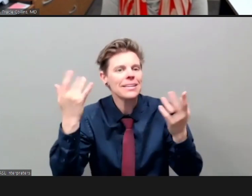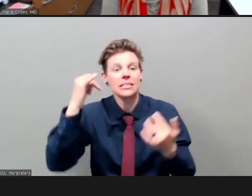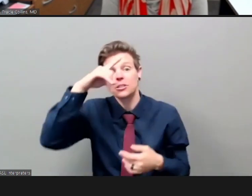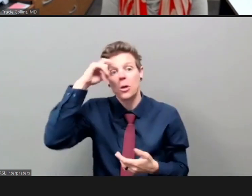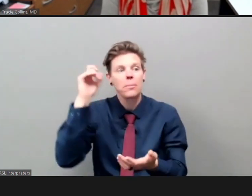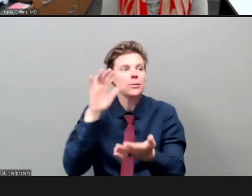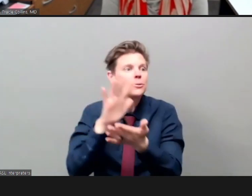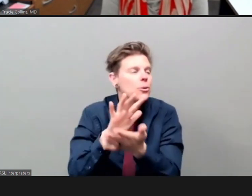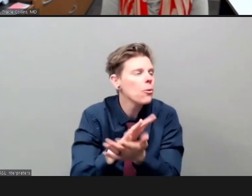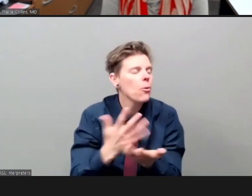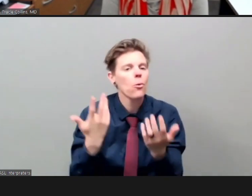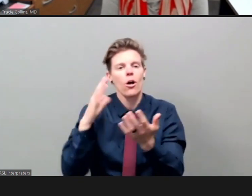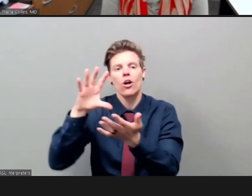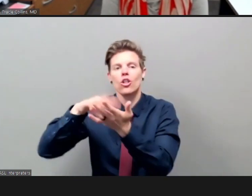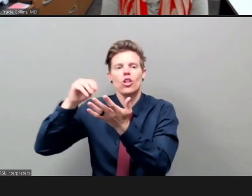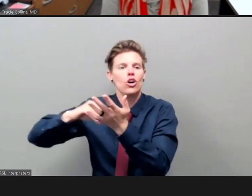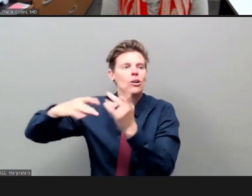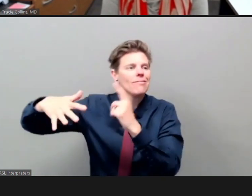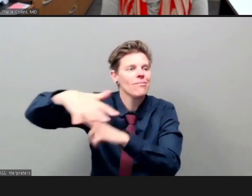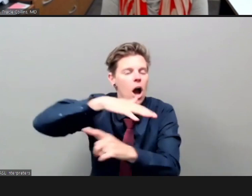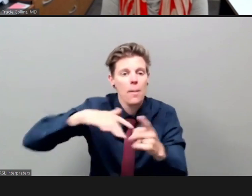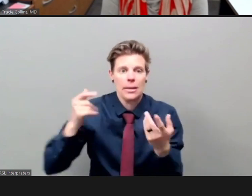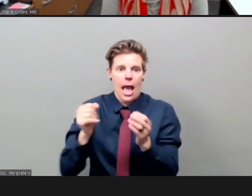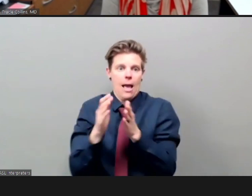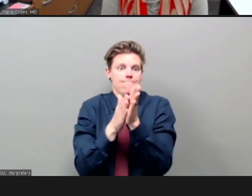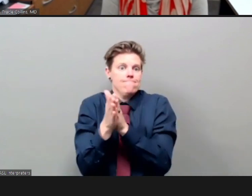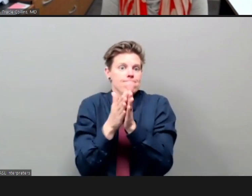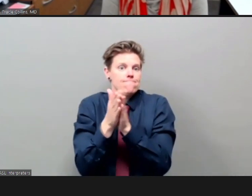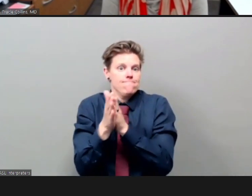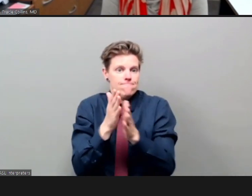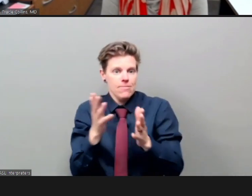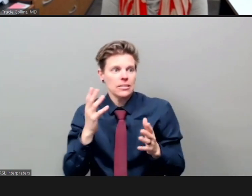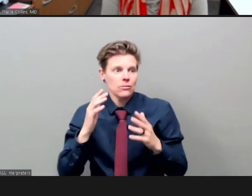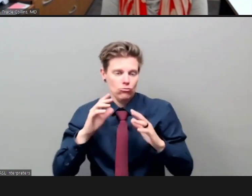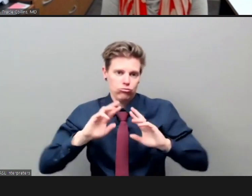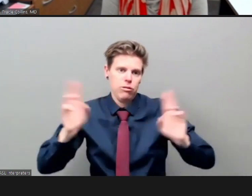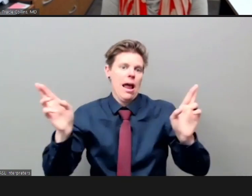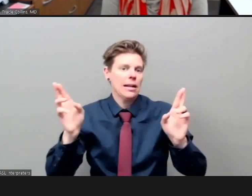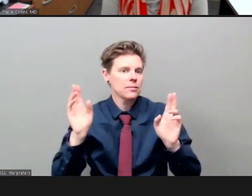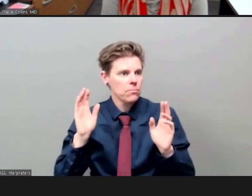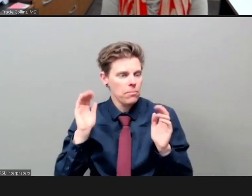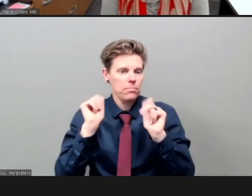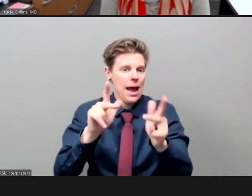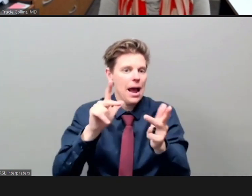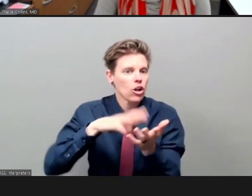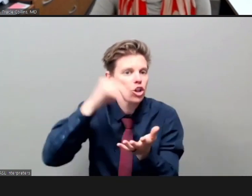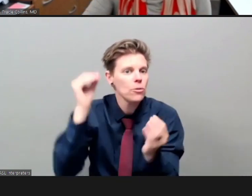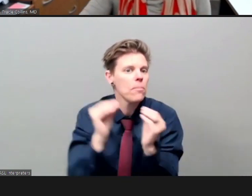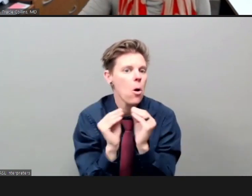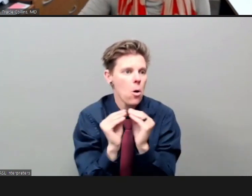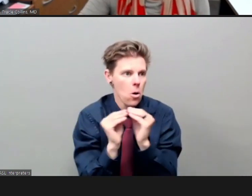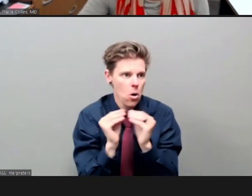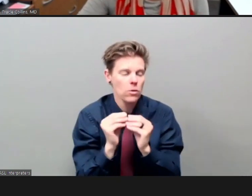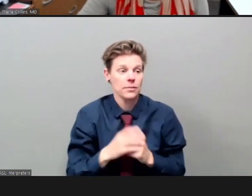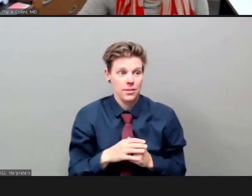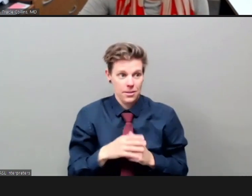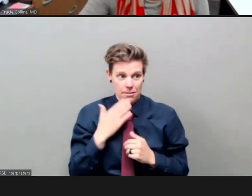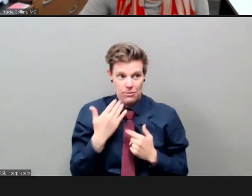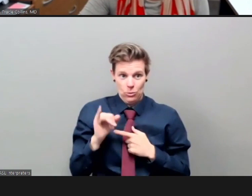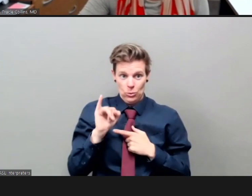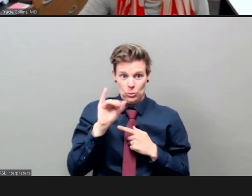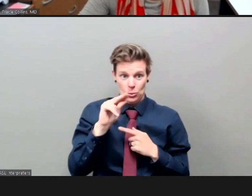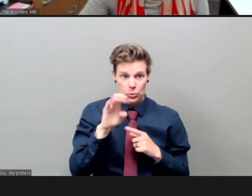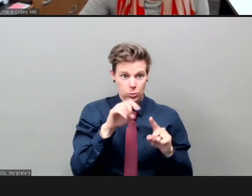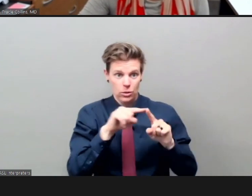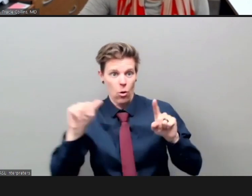We've incentivized schools to do extended learning. And of course, August is right around the corner for the regular